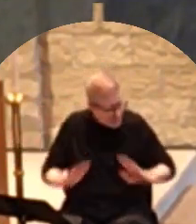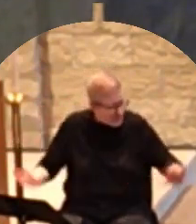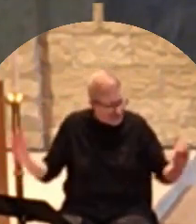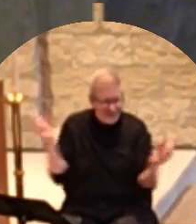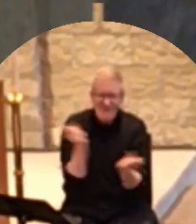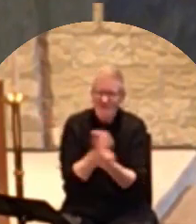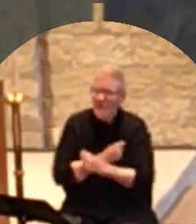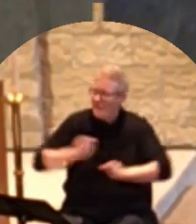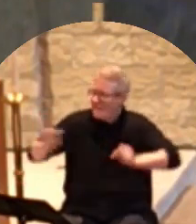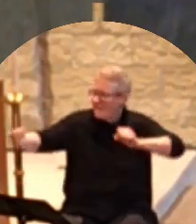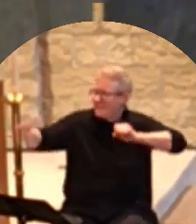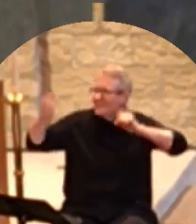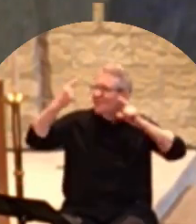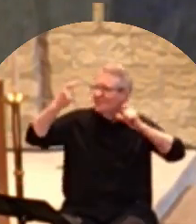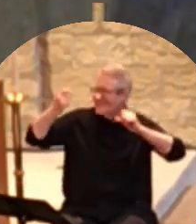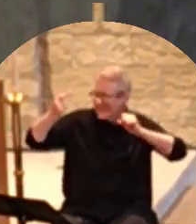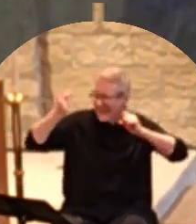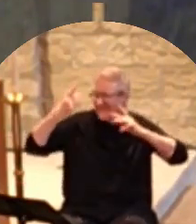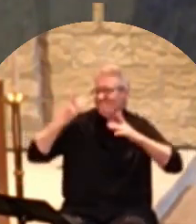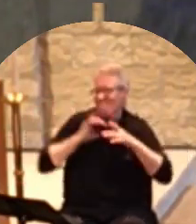understanding.